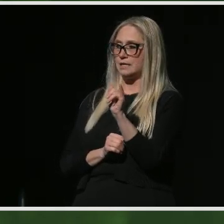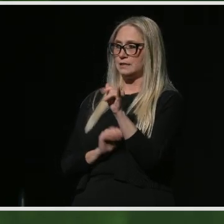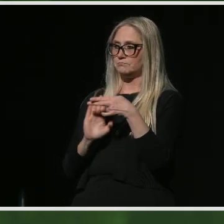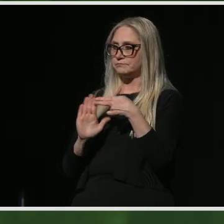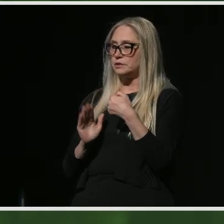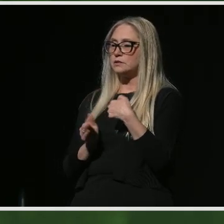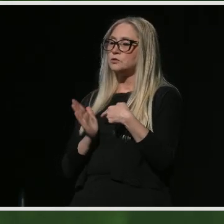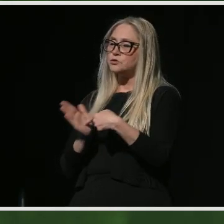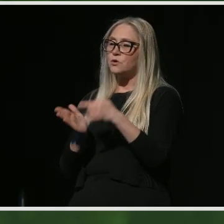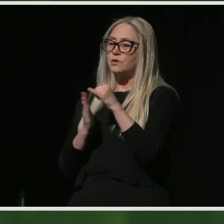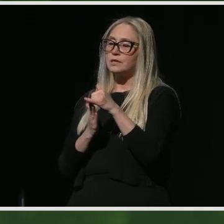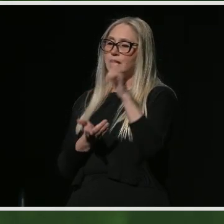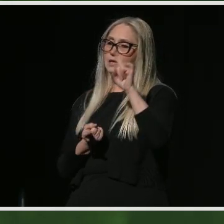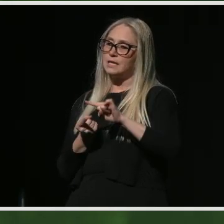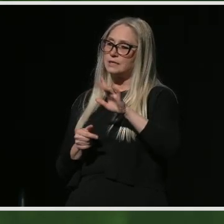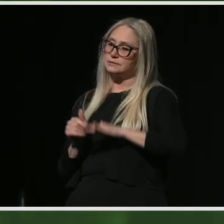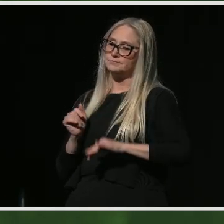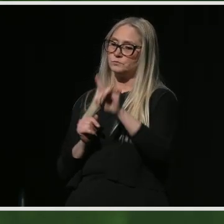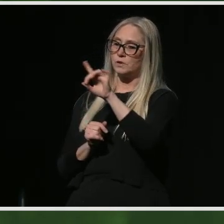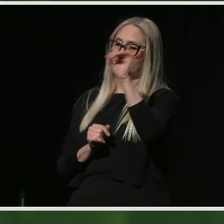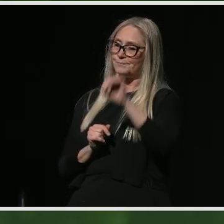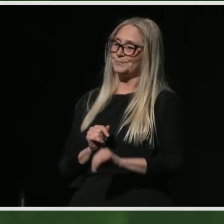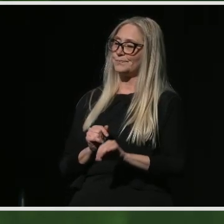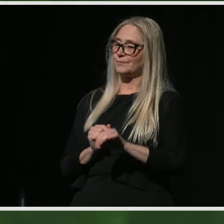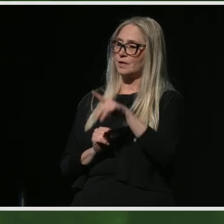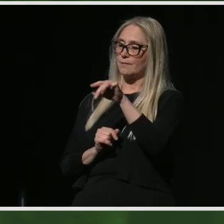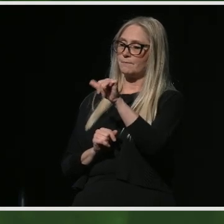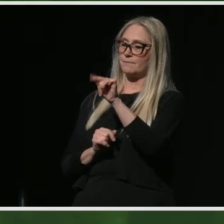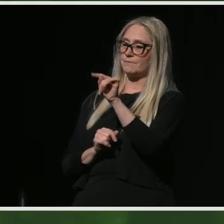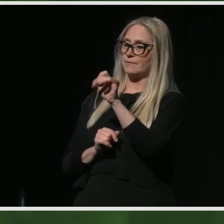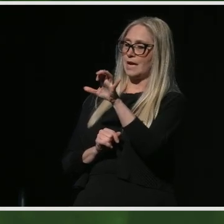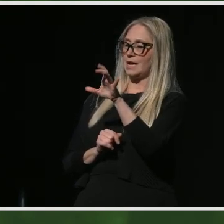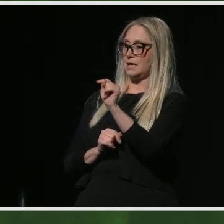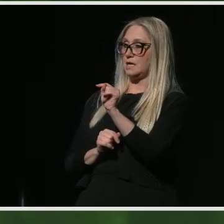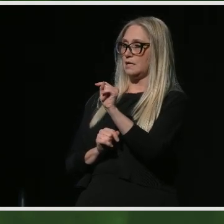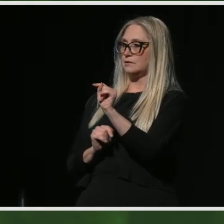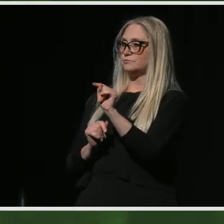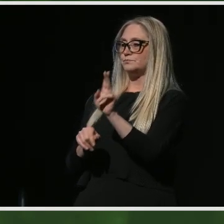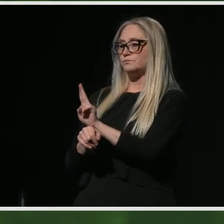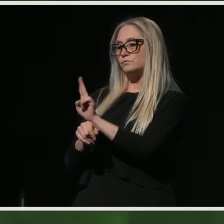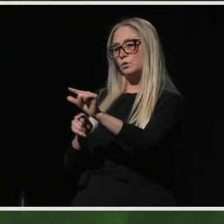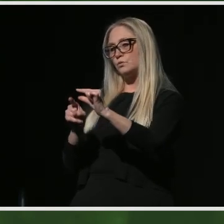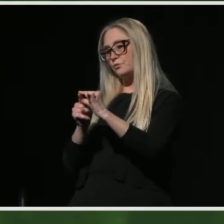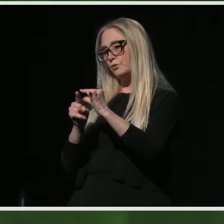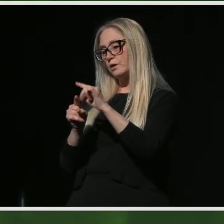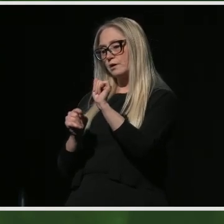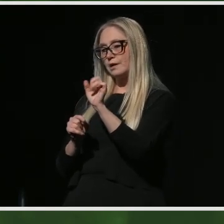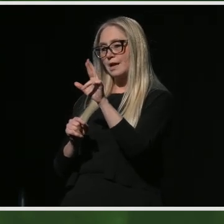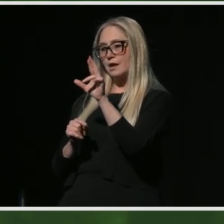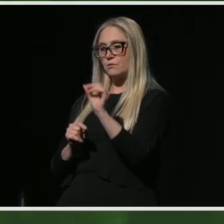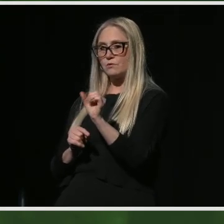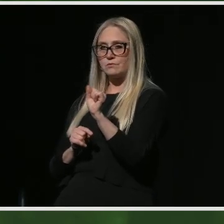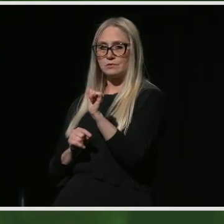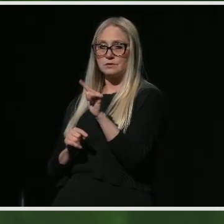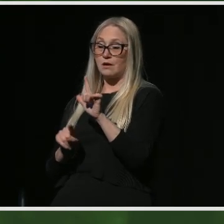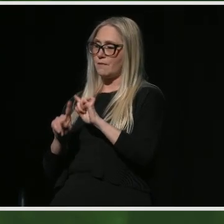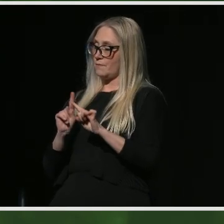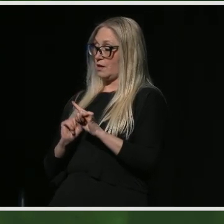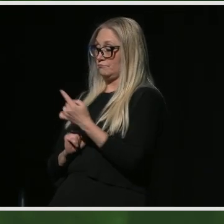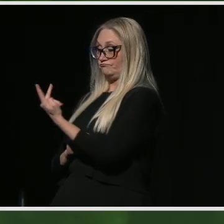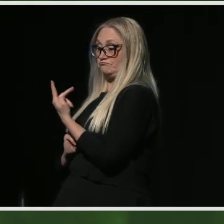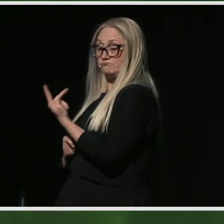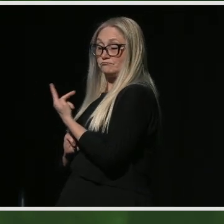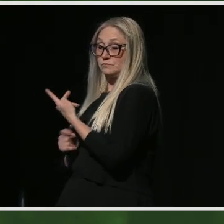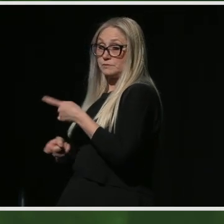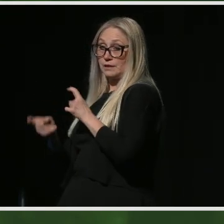than 1% of patents reference the word aerosol. Yet Lori and I have been issued several, and over